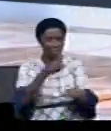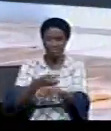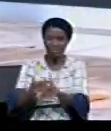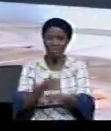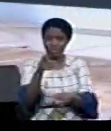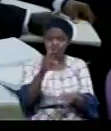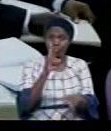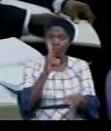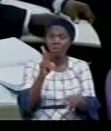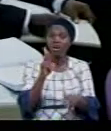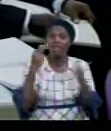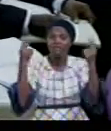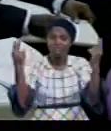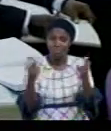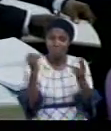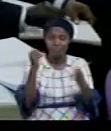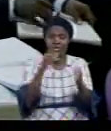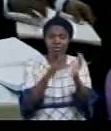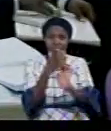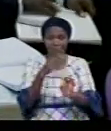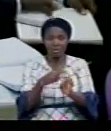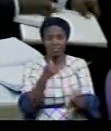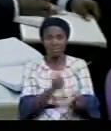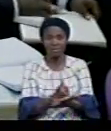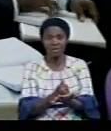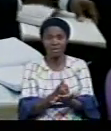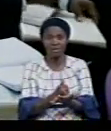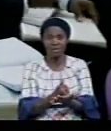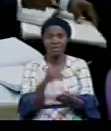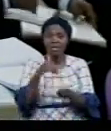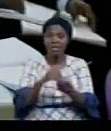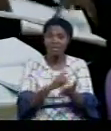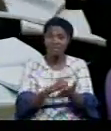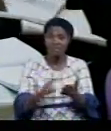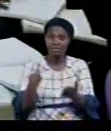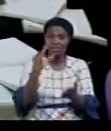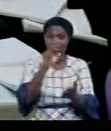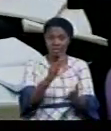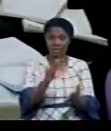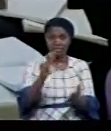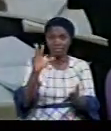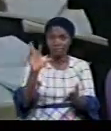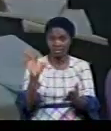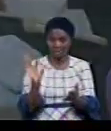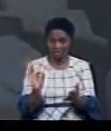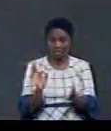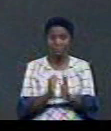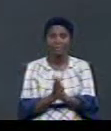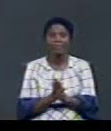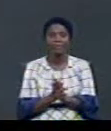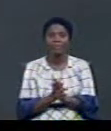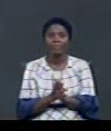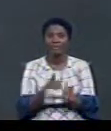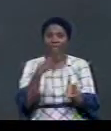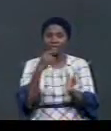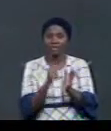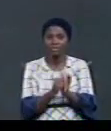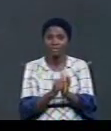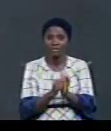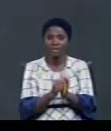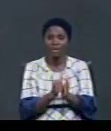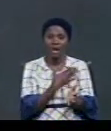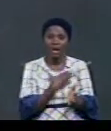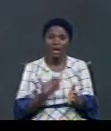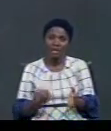victorious in Jesus' name. Look at verse 39. In verse 39, it says, and